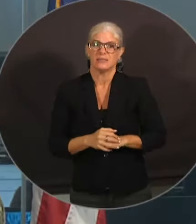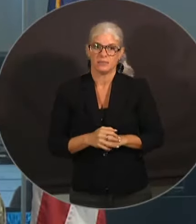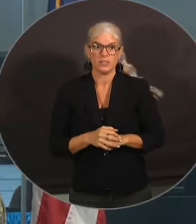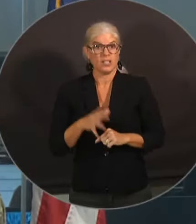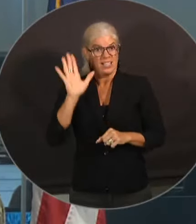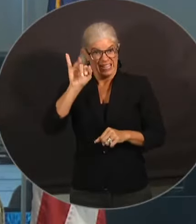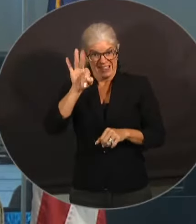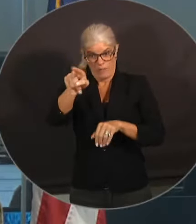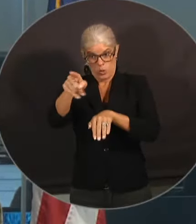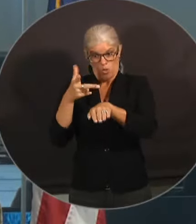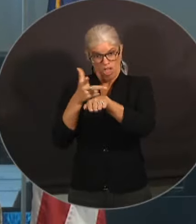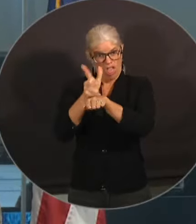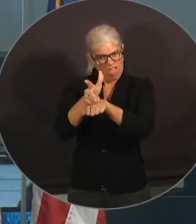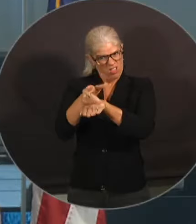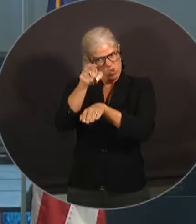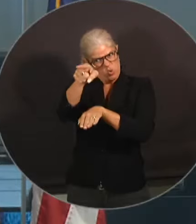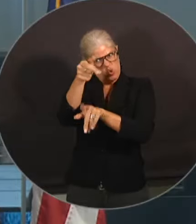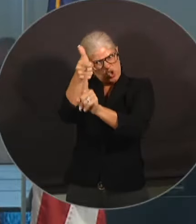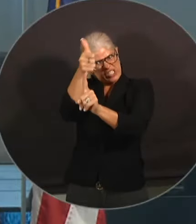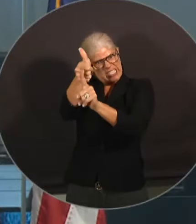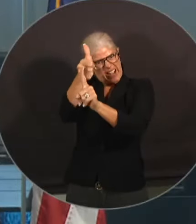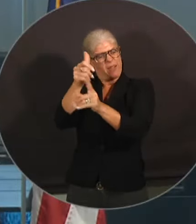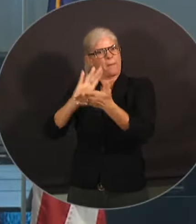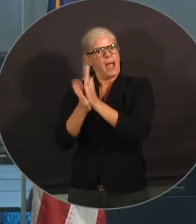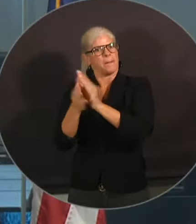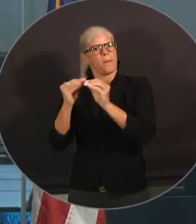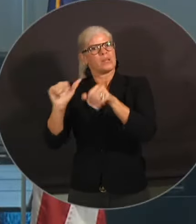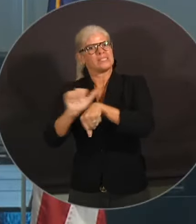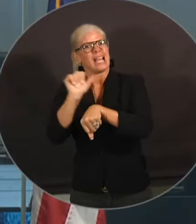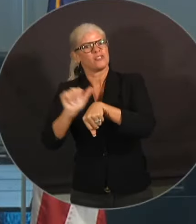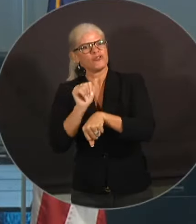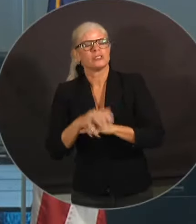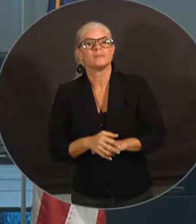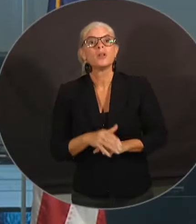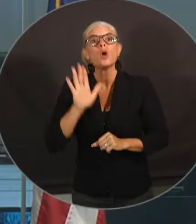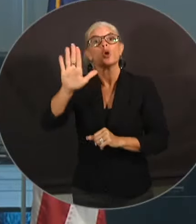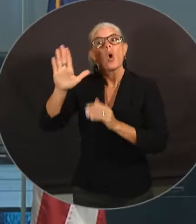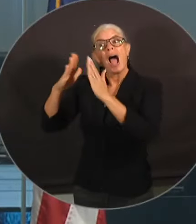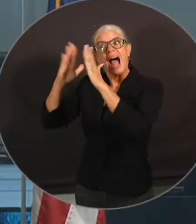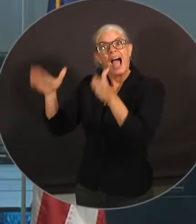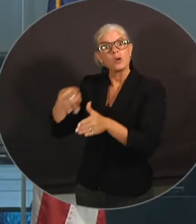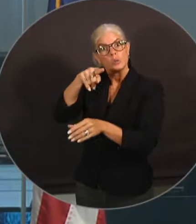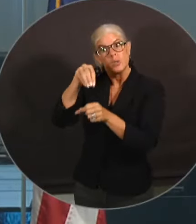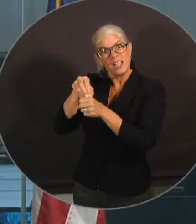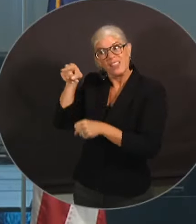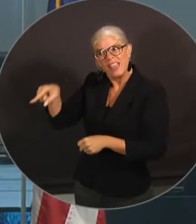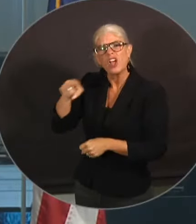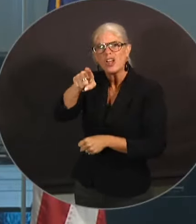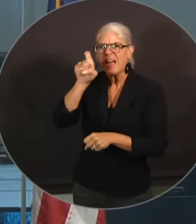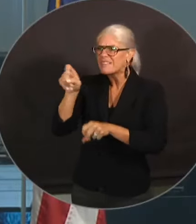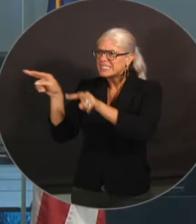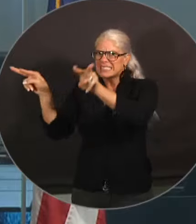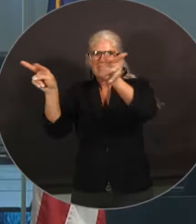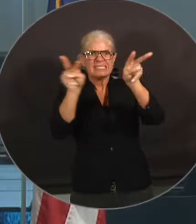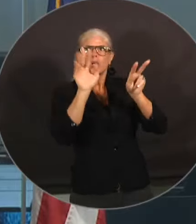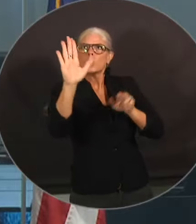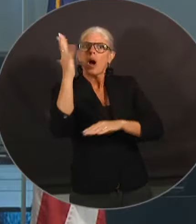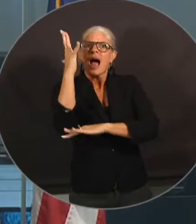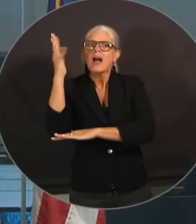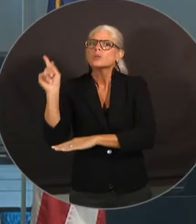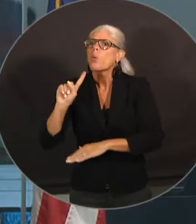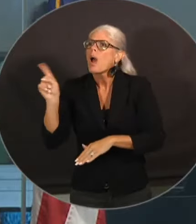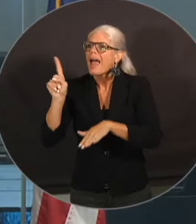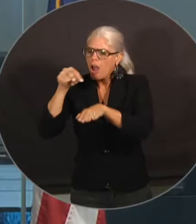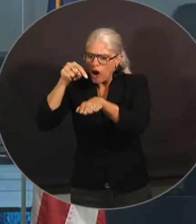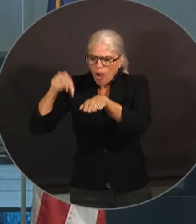at risk if you do that. Also, if you're sheltering at your home, be aware of the tree limbs that are on your